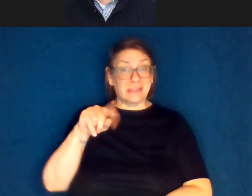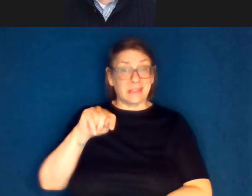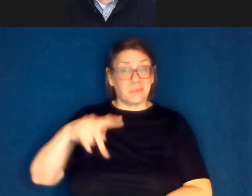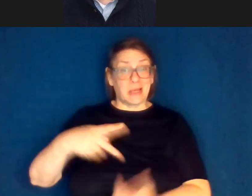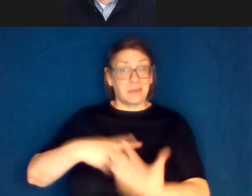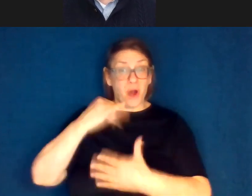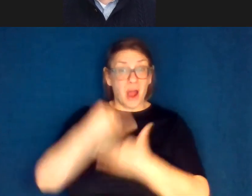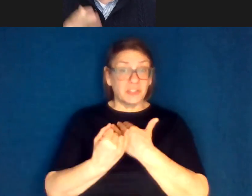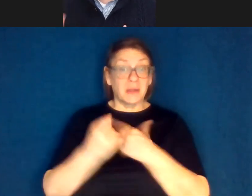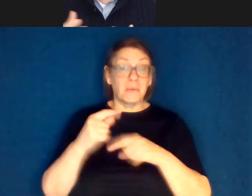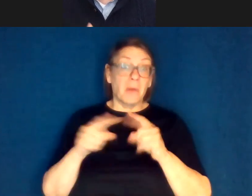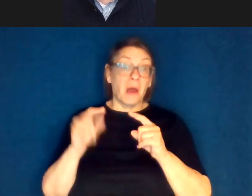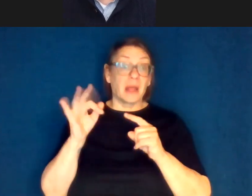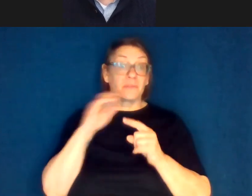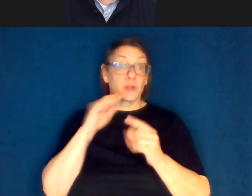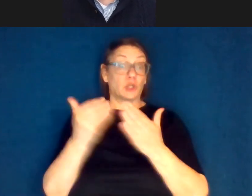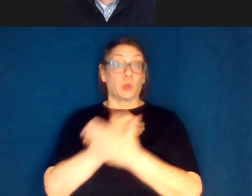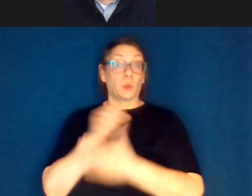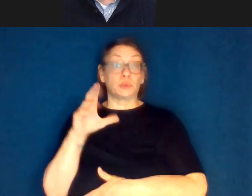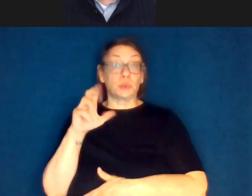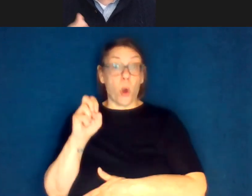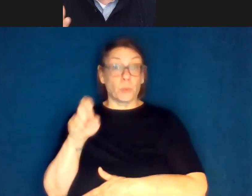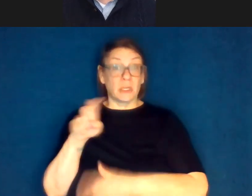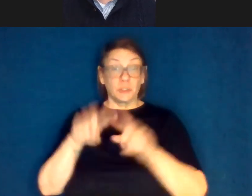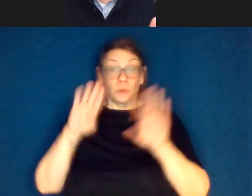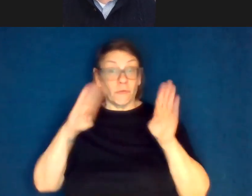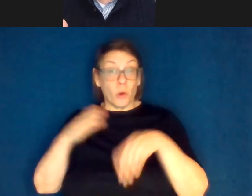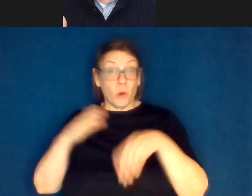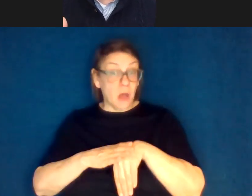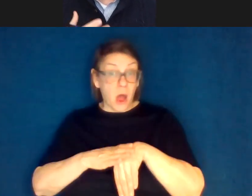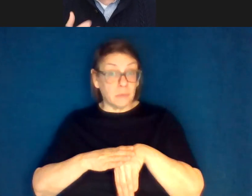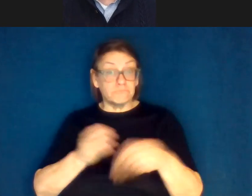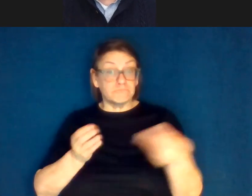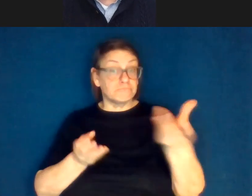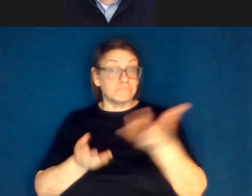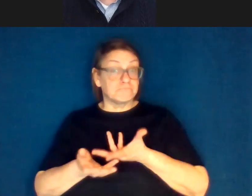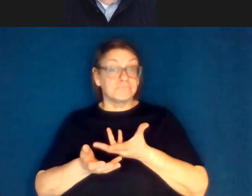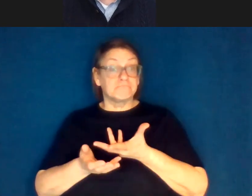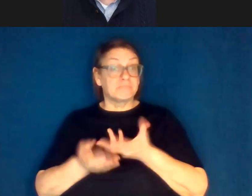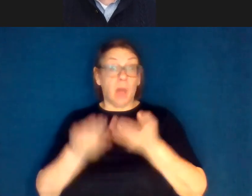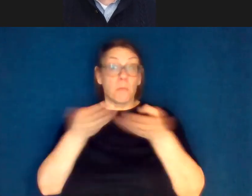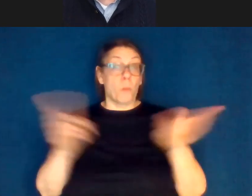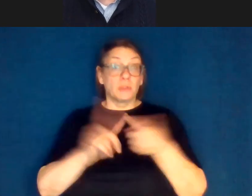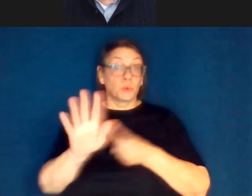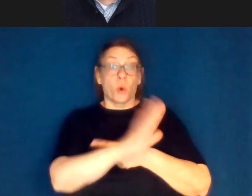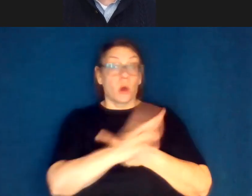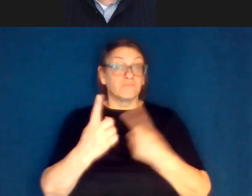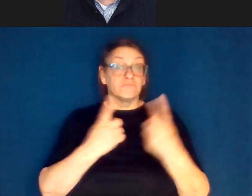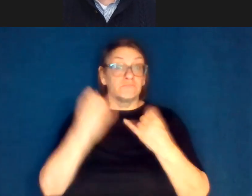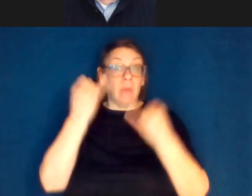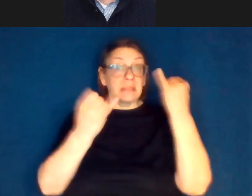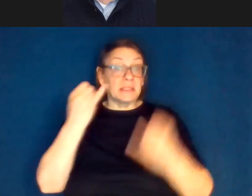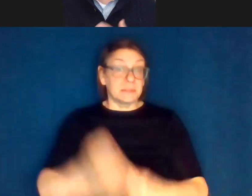new scope we need to focus on, I'm open to ideas. So let me